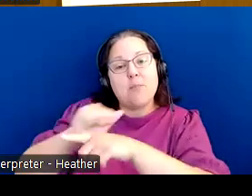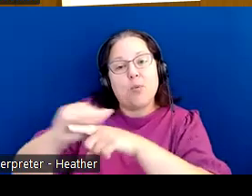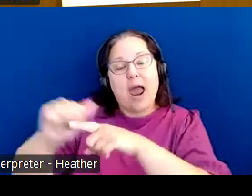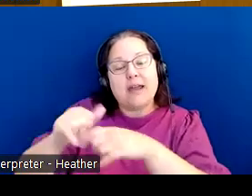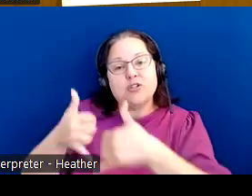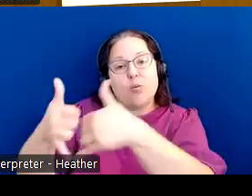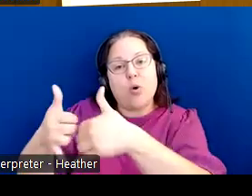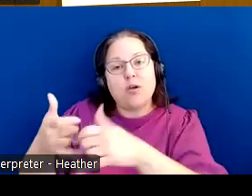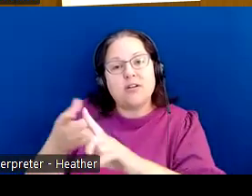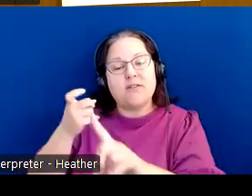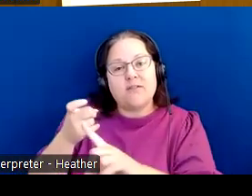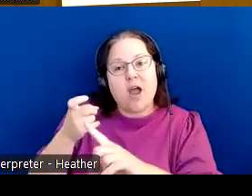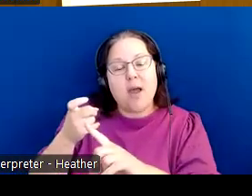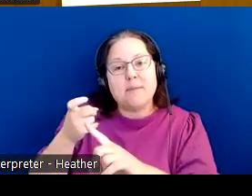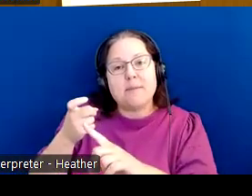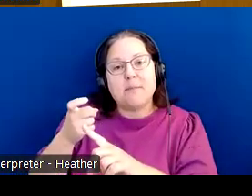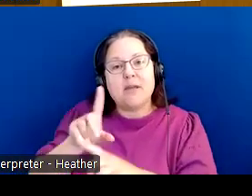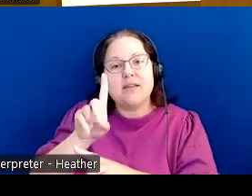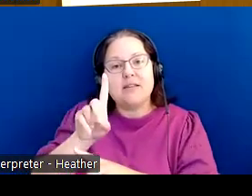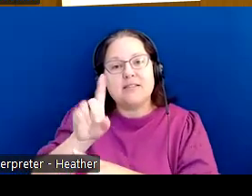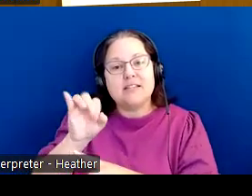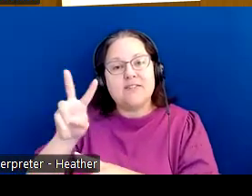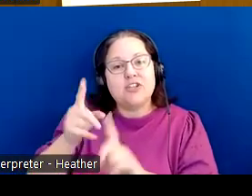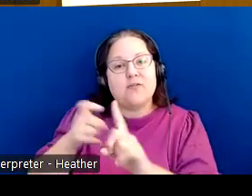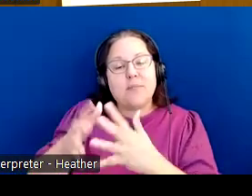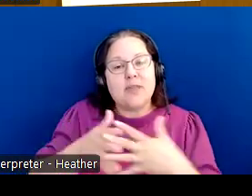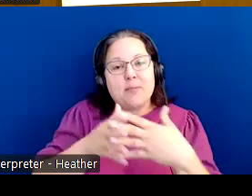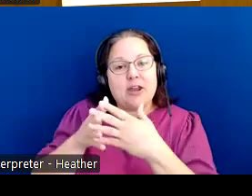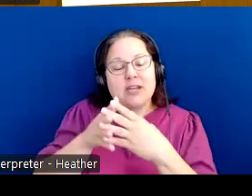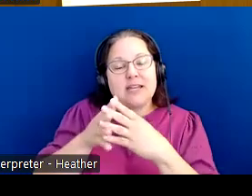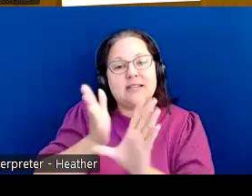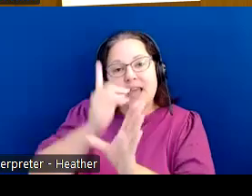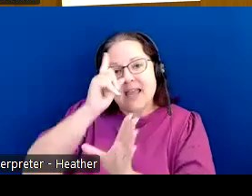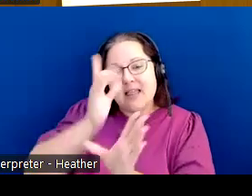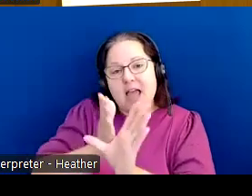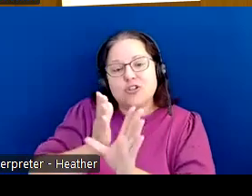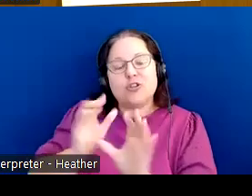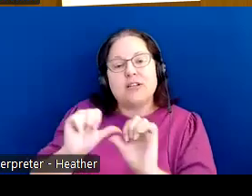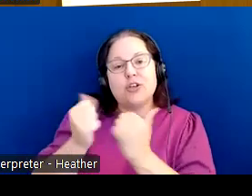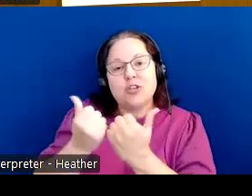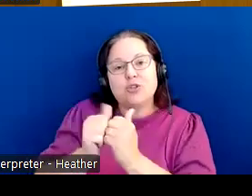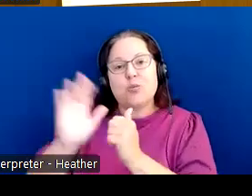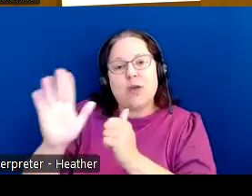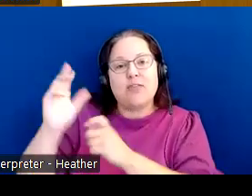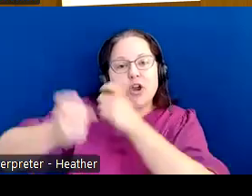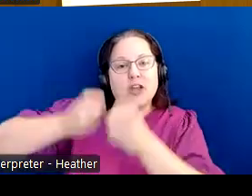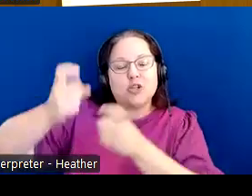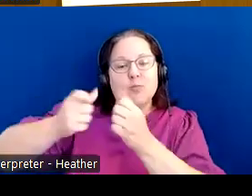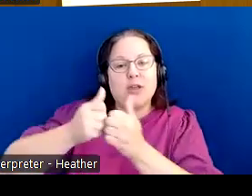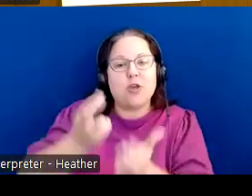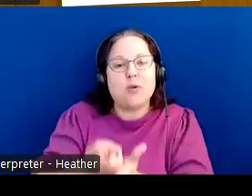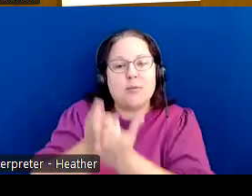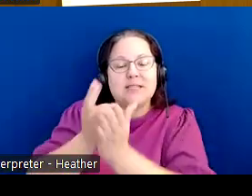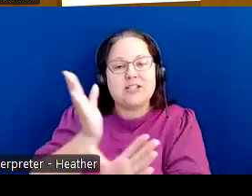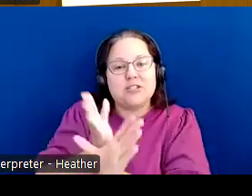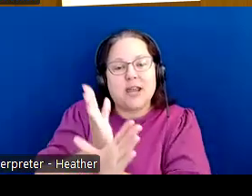Division 22 of the American Psychological Association in recognition of her transformative contributions to the field of rehabilitation